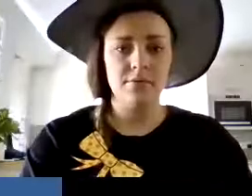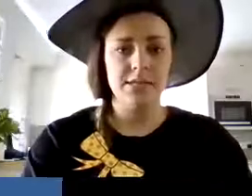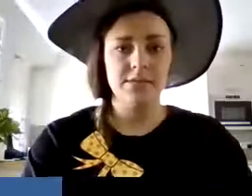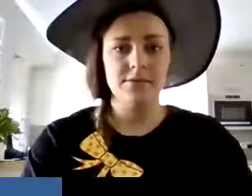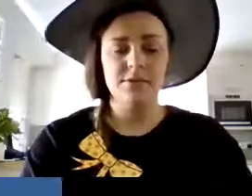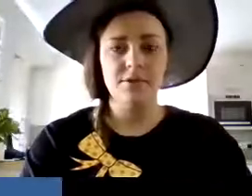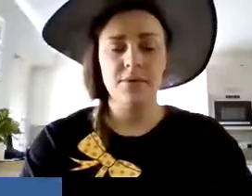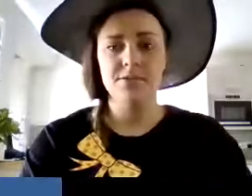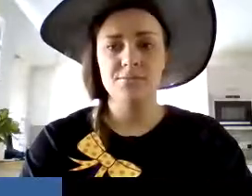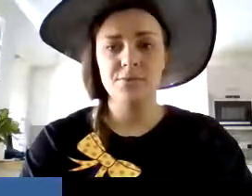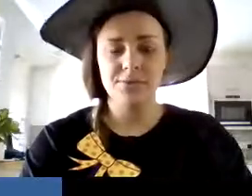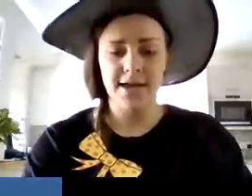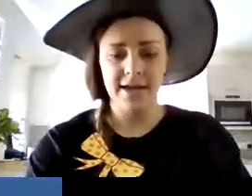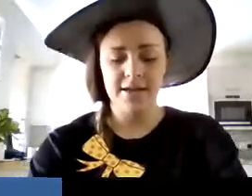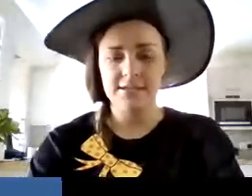Right.